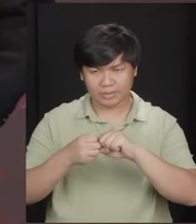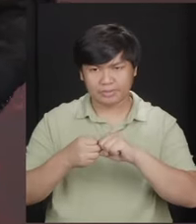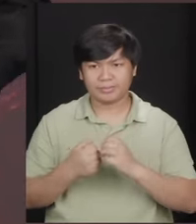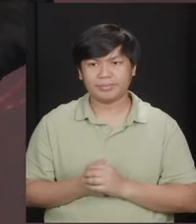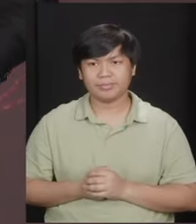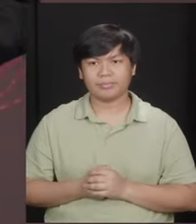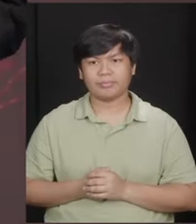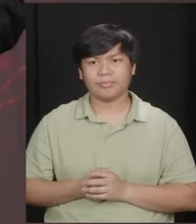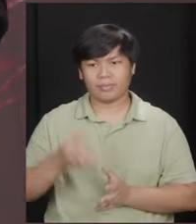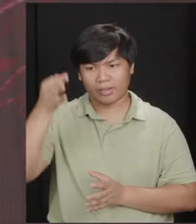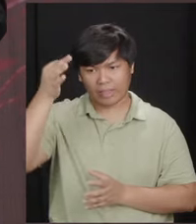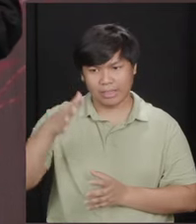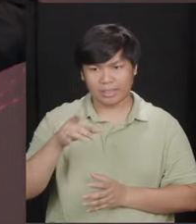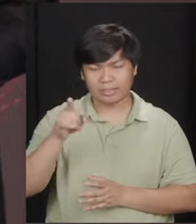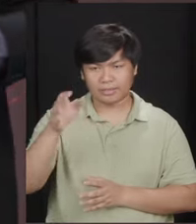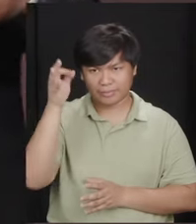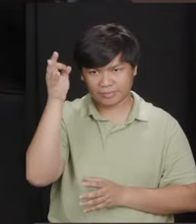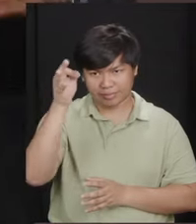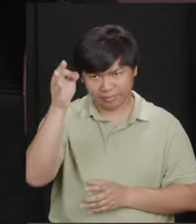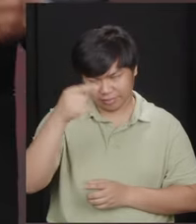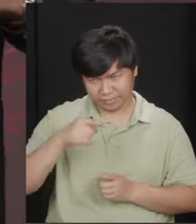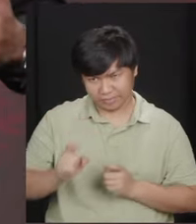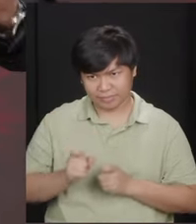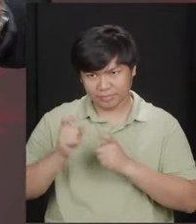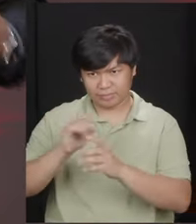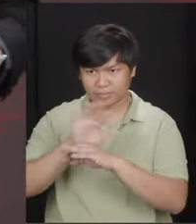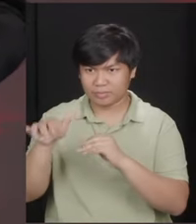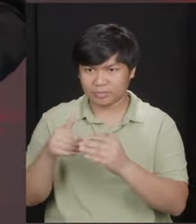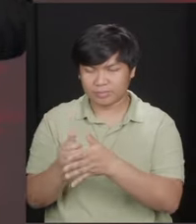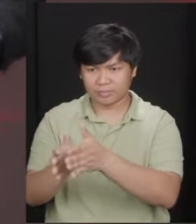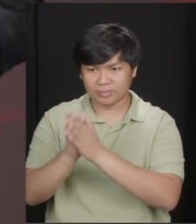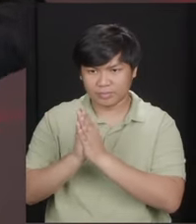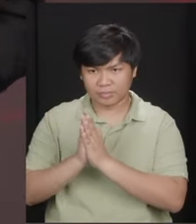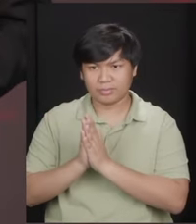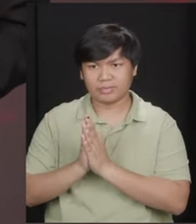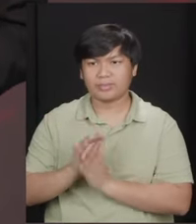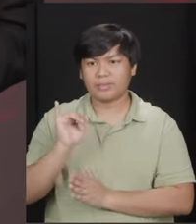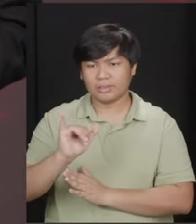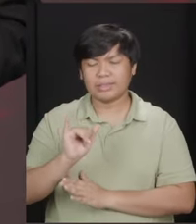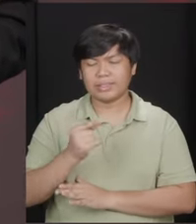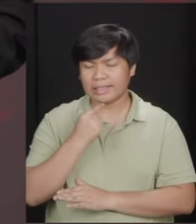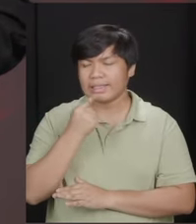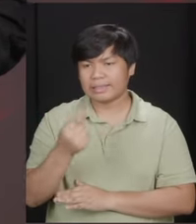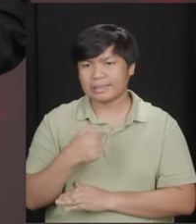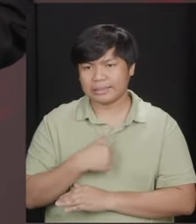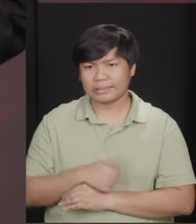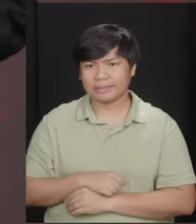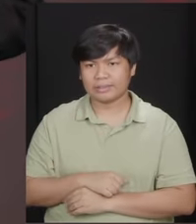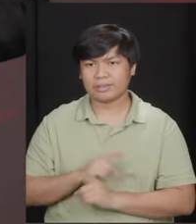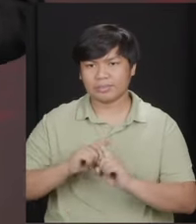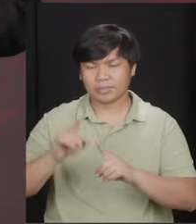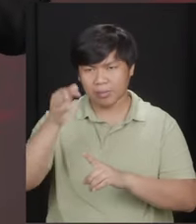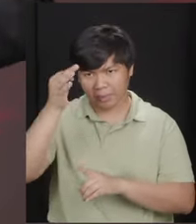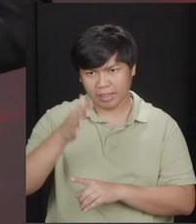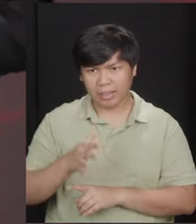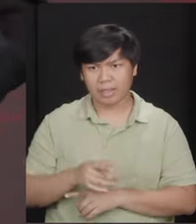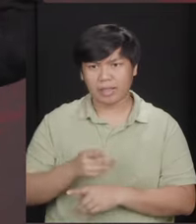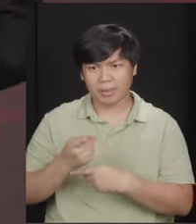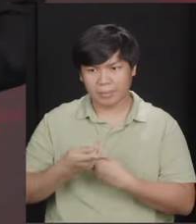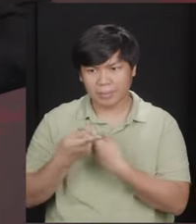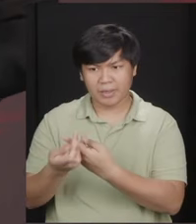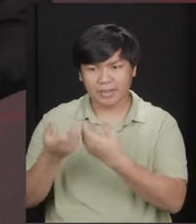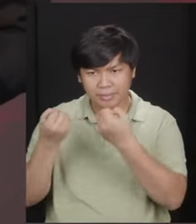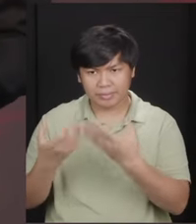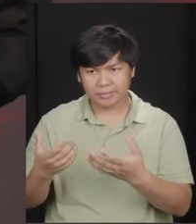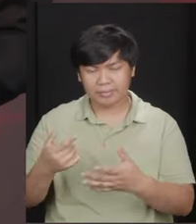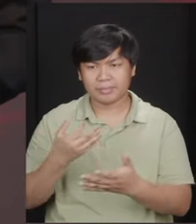He said, Pastor, you just preached that we are to give to everyone who asks from us. Yes, I did. But Pastor, somebody borrowed a lot of